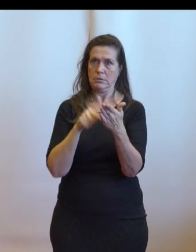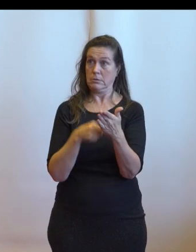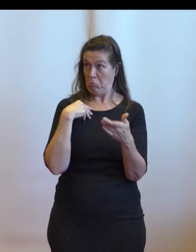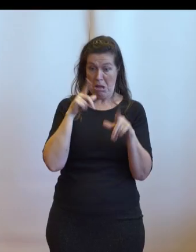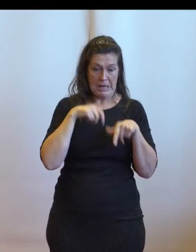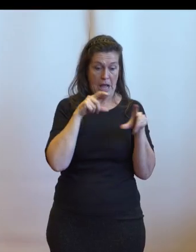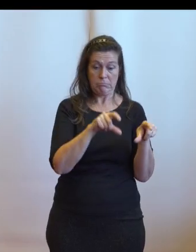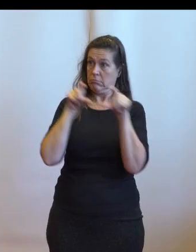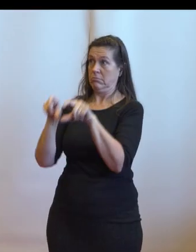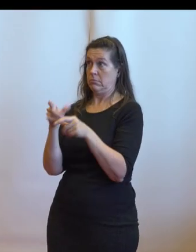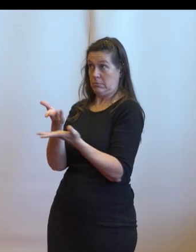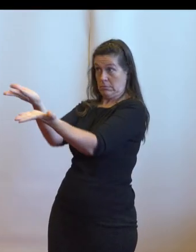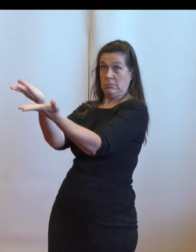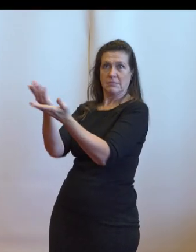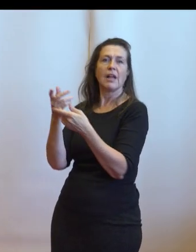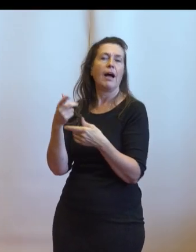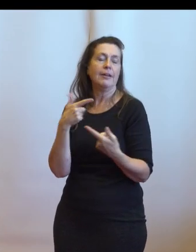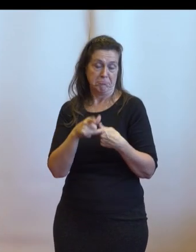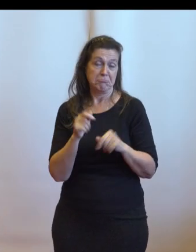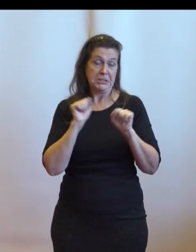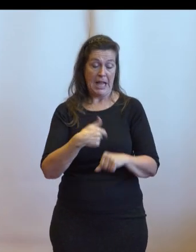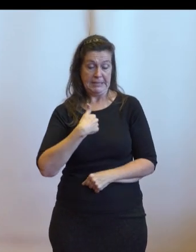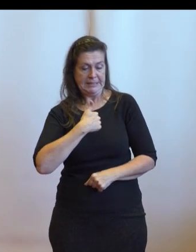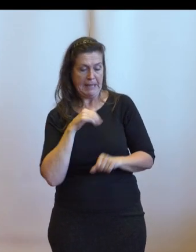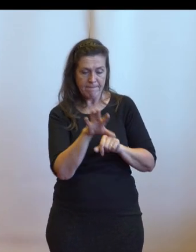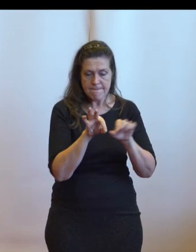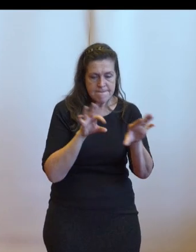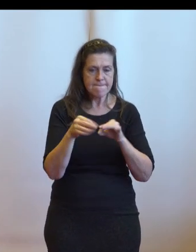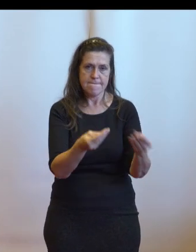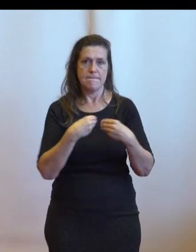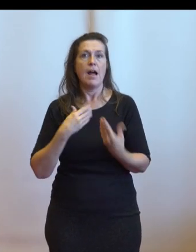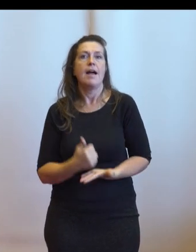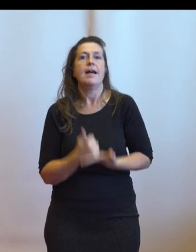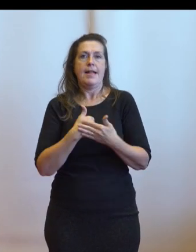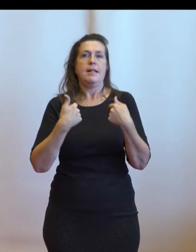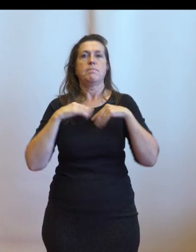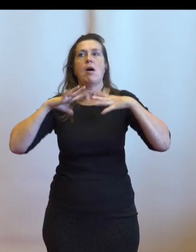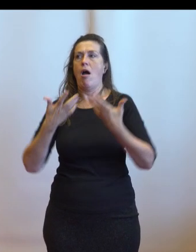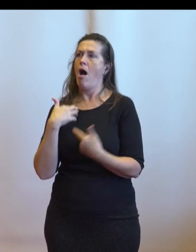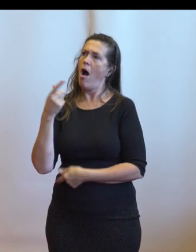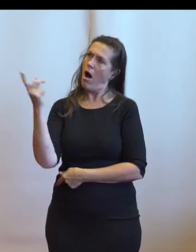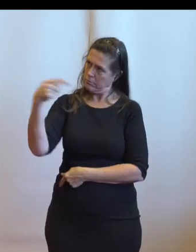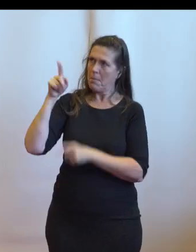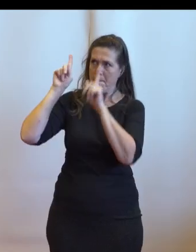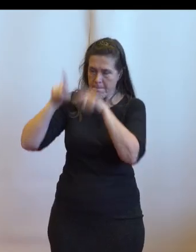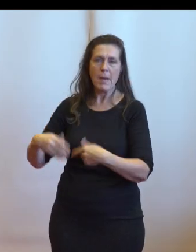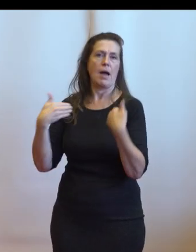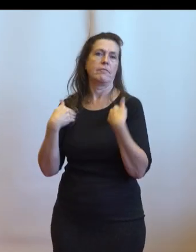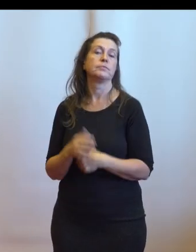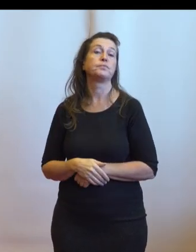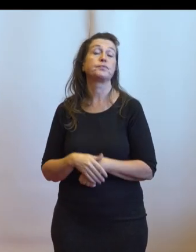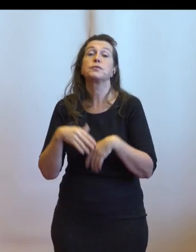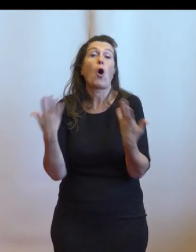the maturity model so that you can self-help, so you can manage that yourself. Things about what you might expect to have in an assistive